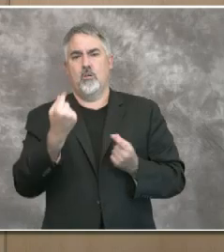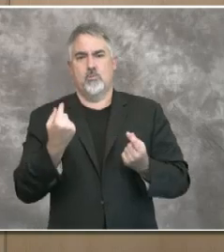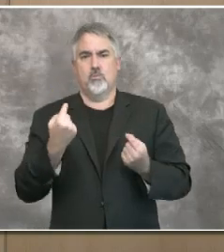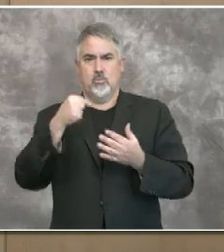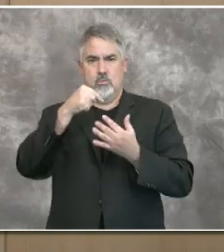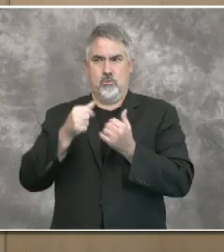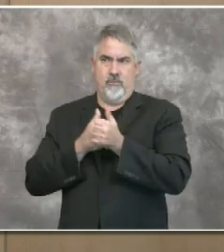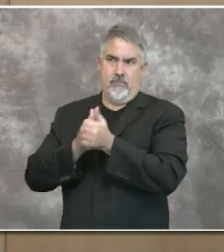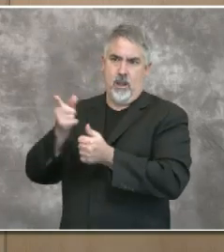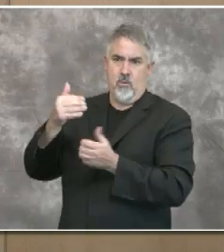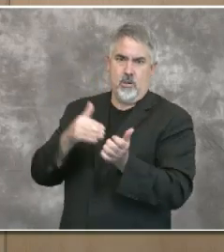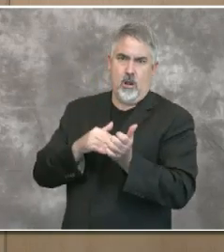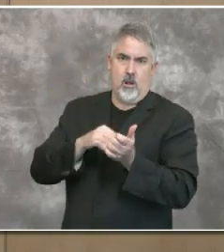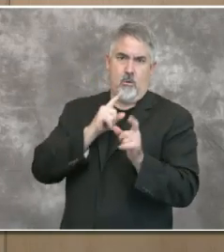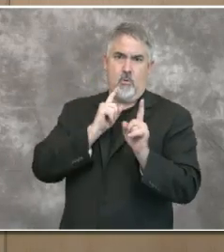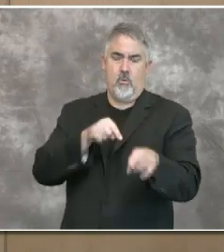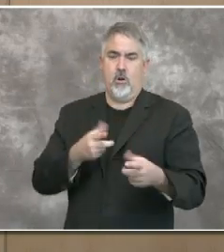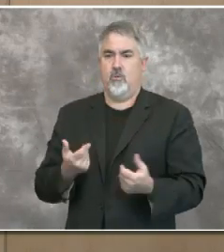for testing.